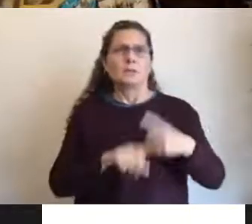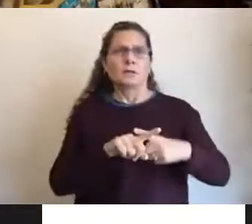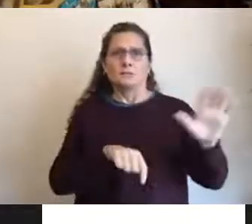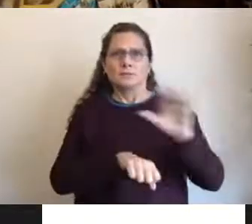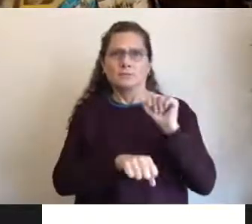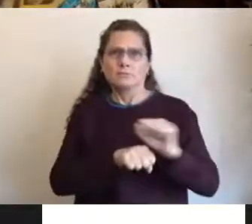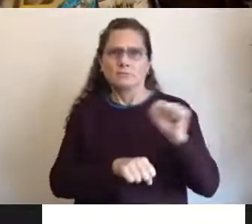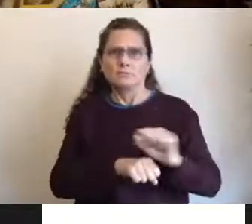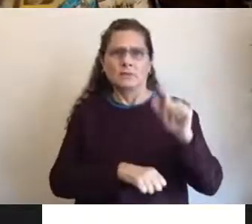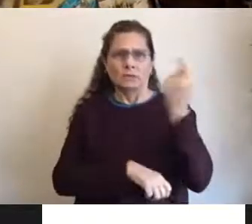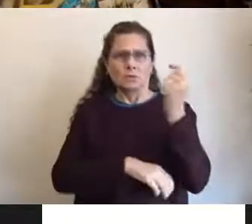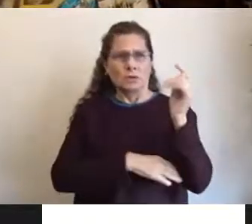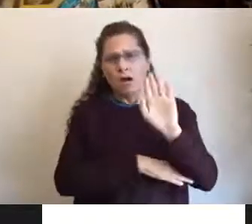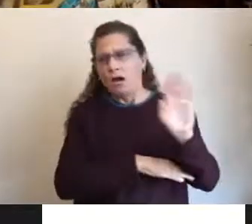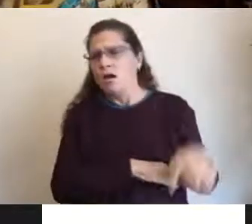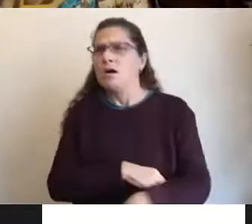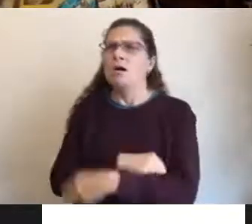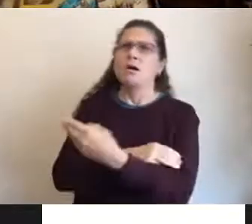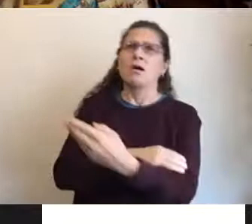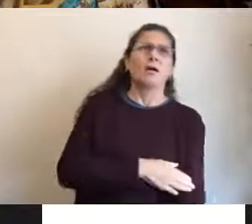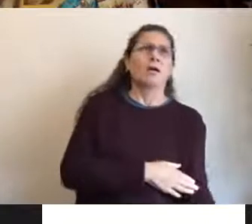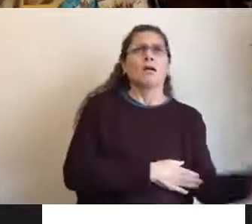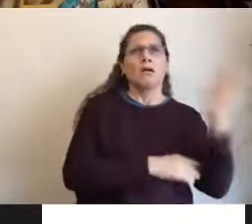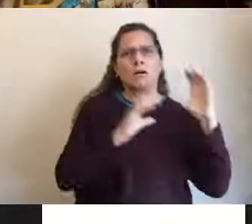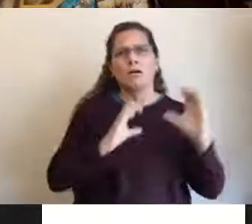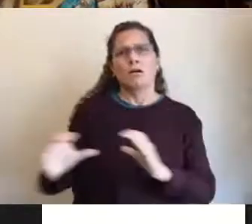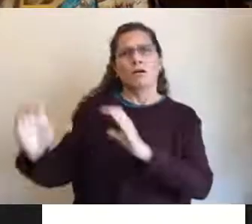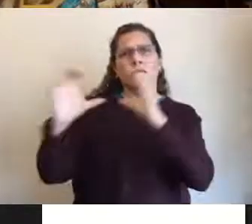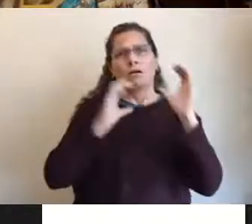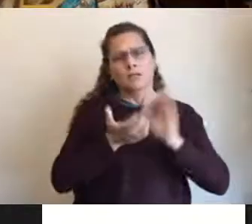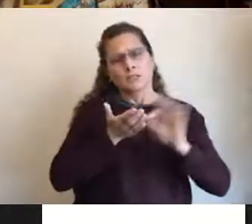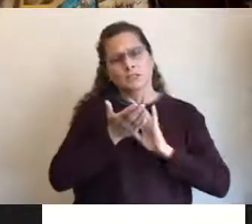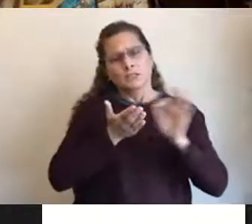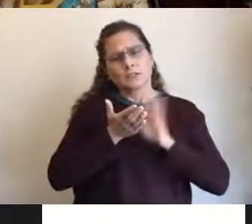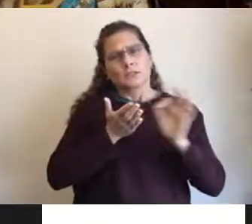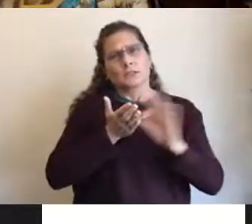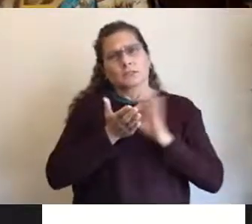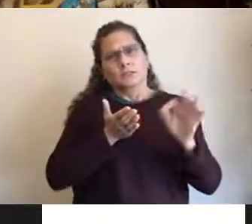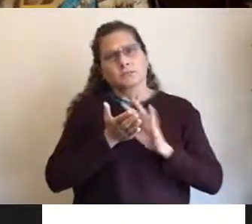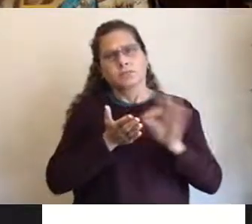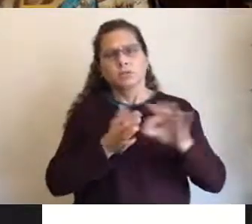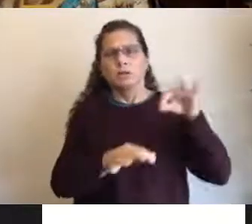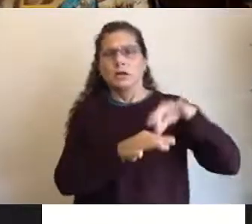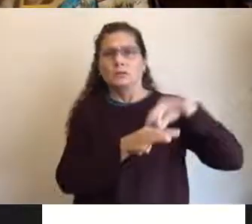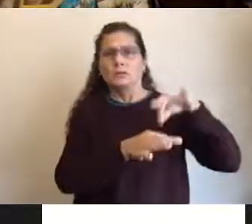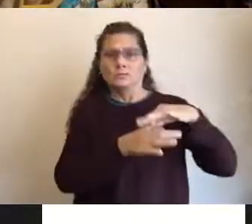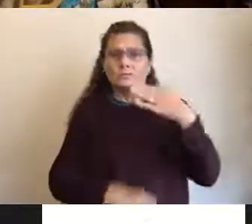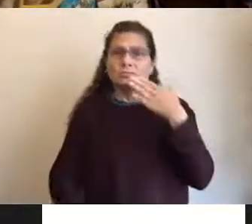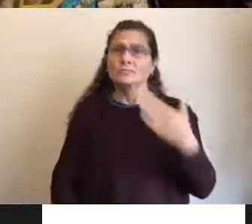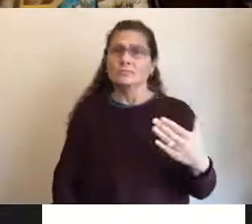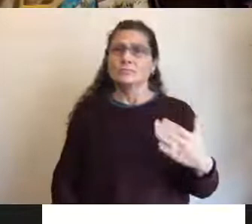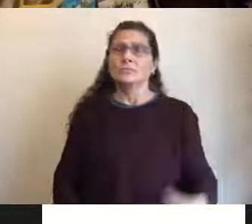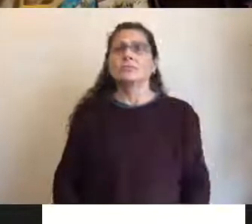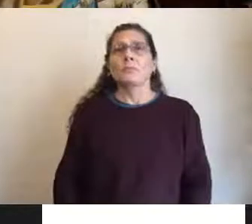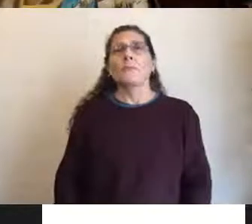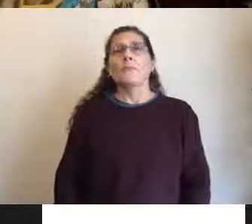ballots processed as quickly as they did for the 2020 general election. I have to say Claire and her staff also put in a lot of